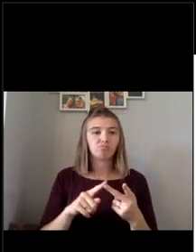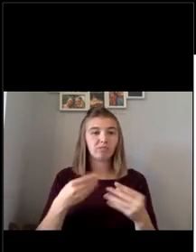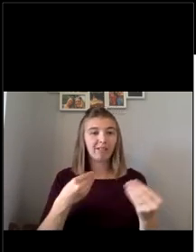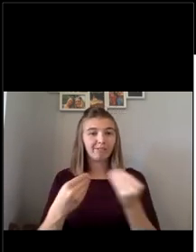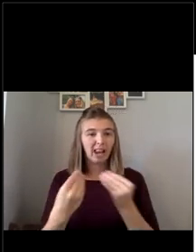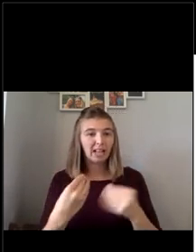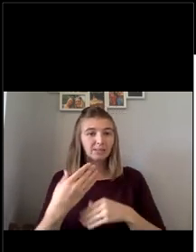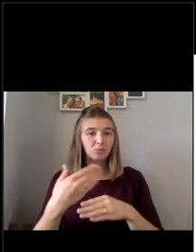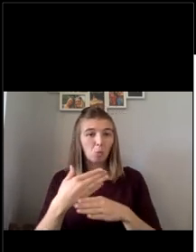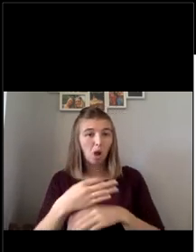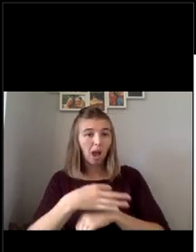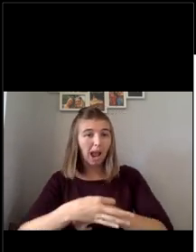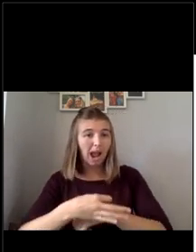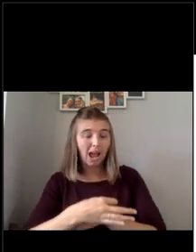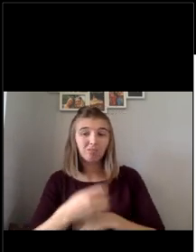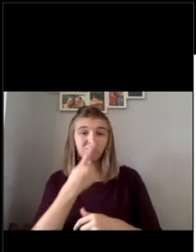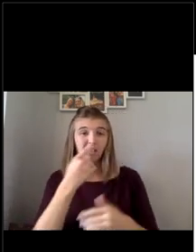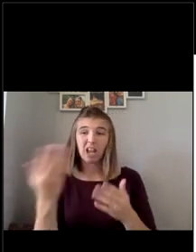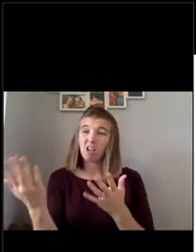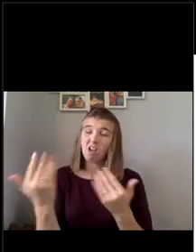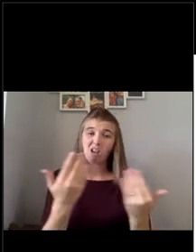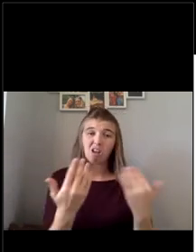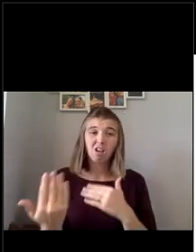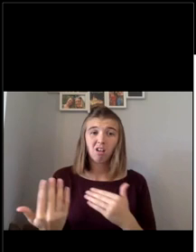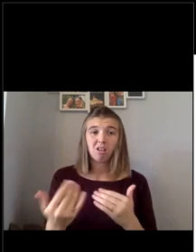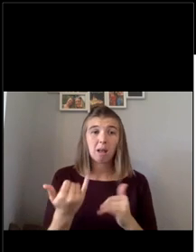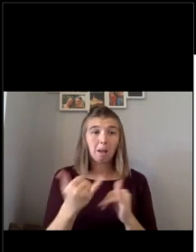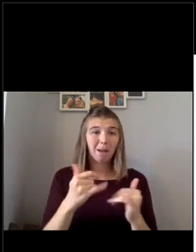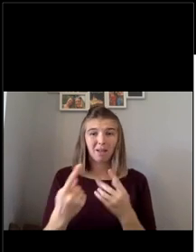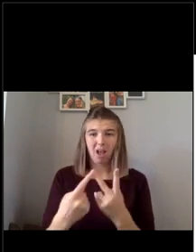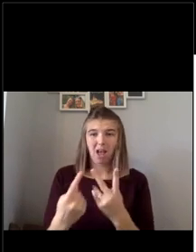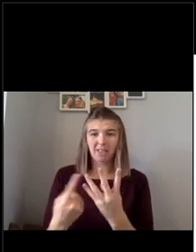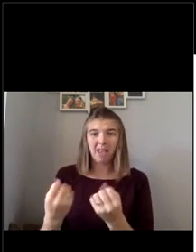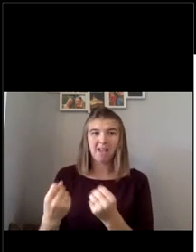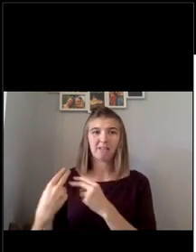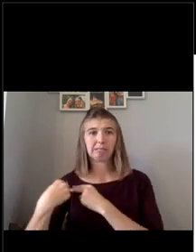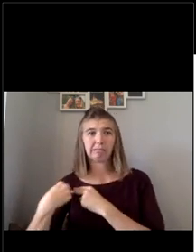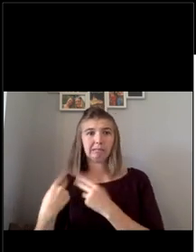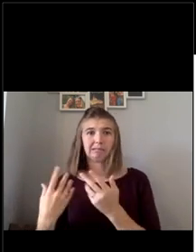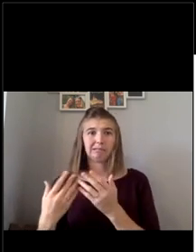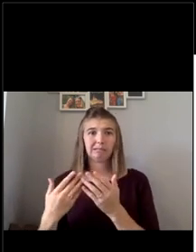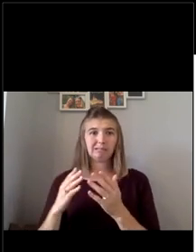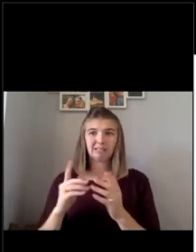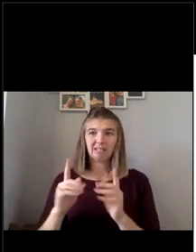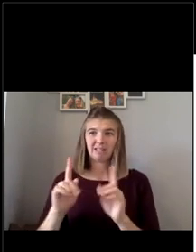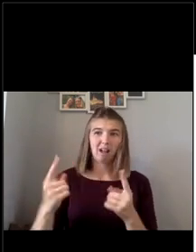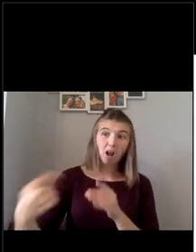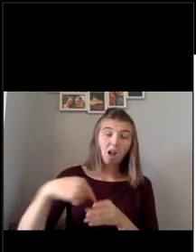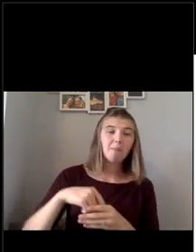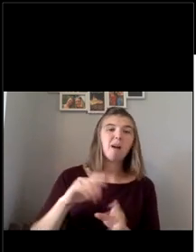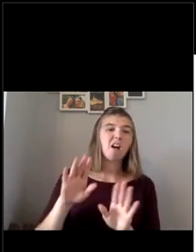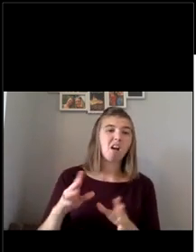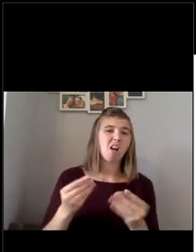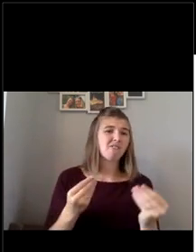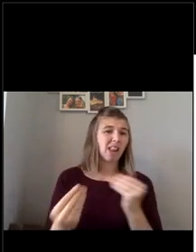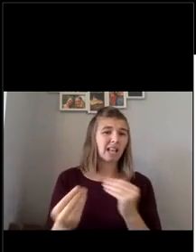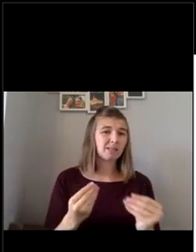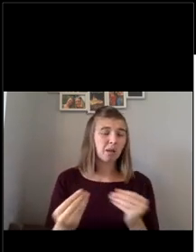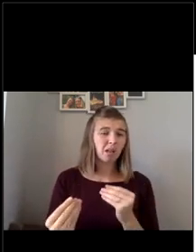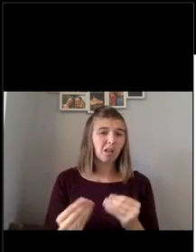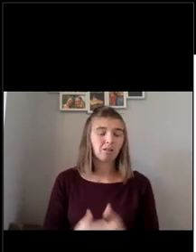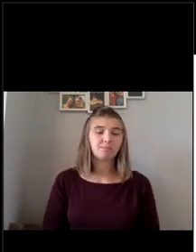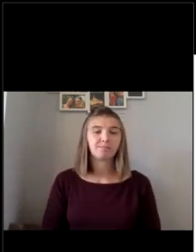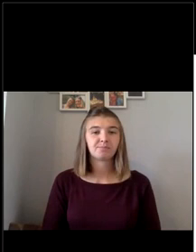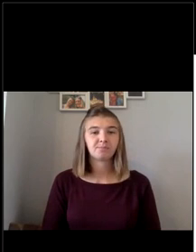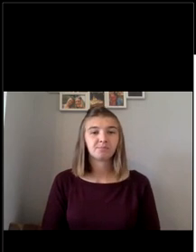more accommodating of other commitments people might have. And if you are planning an inclusive social gathering, you know, try to be